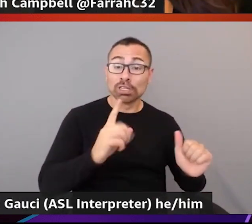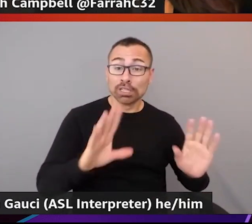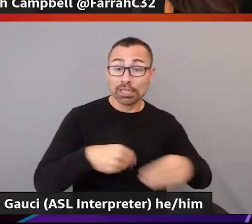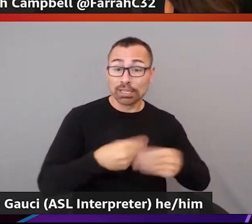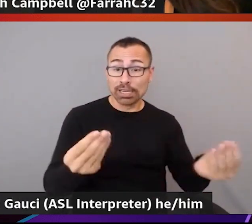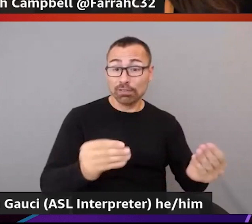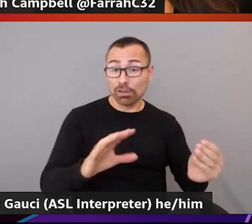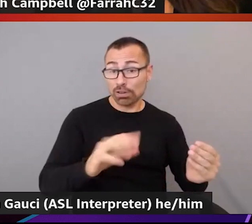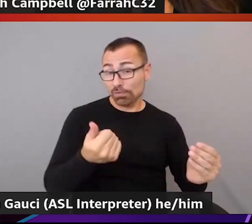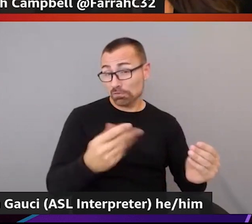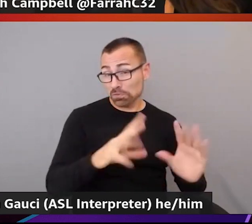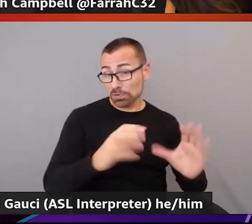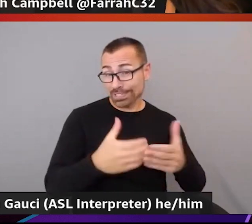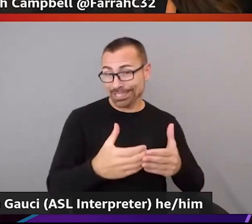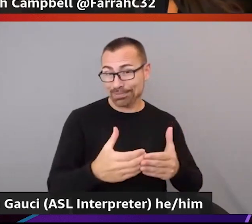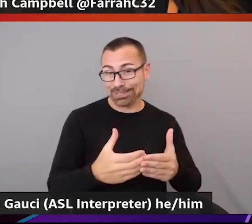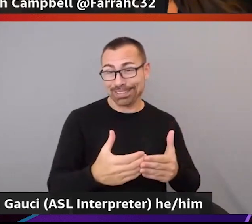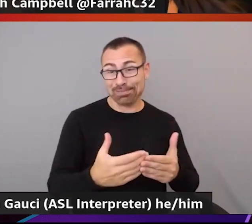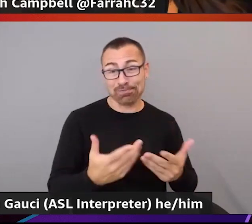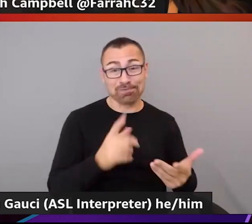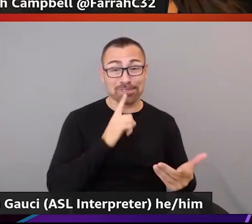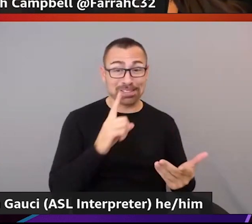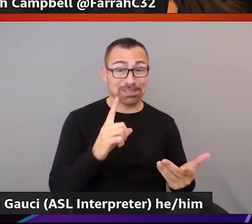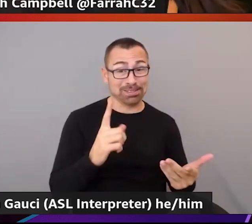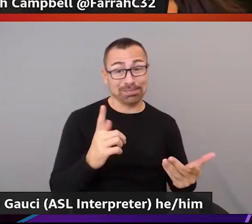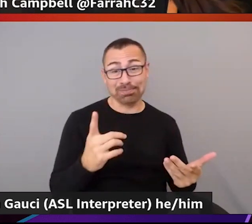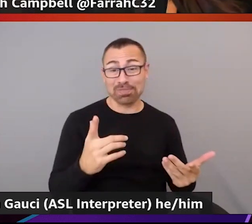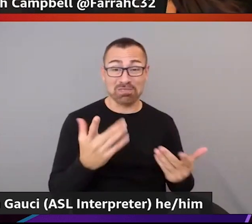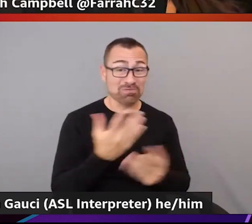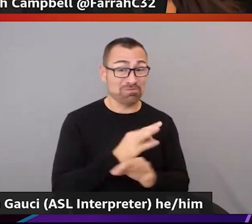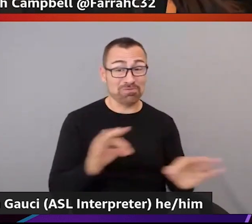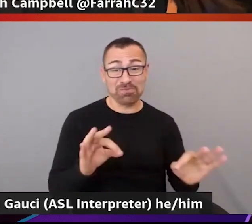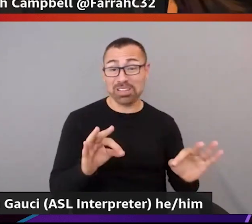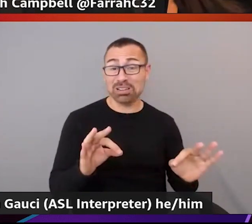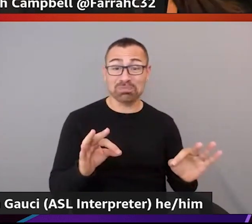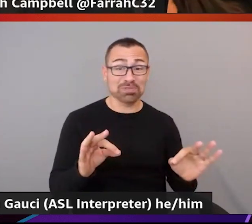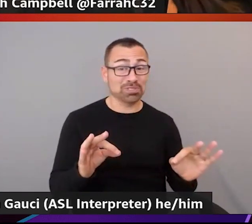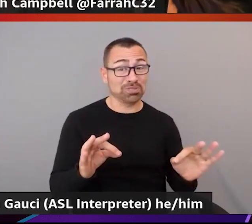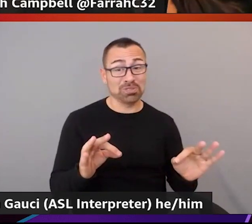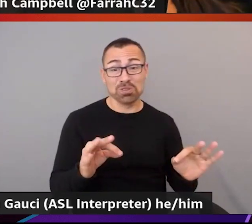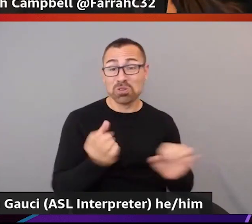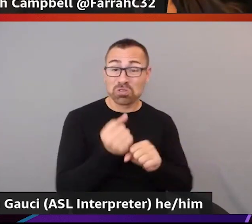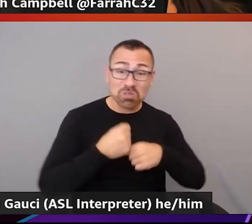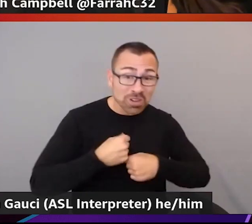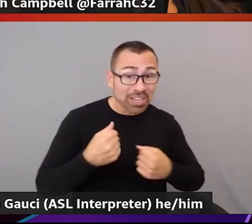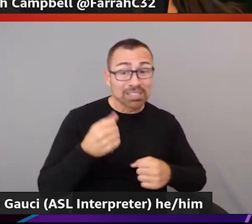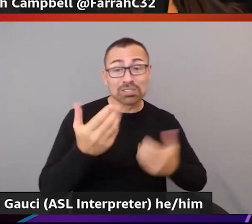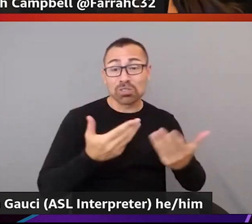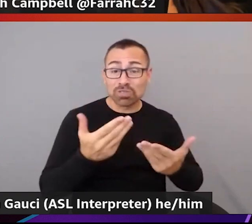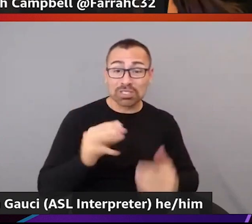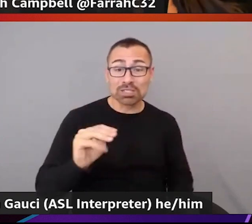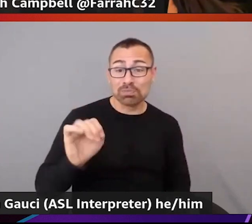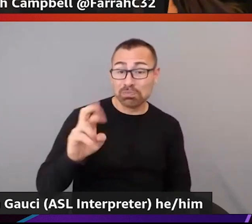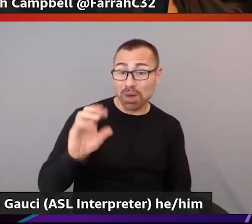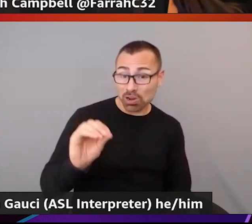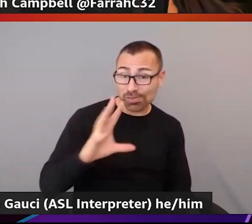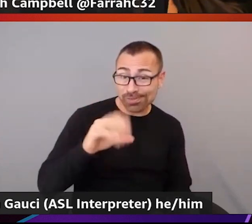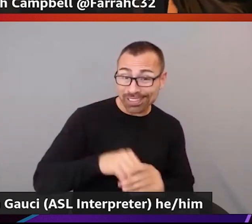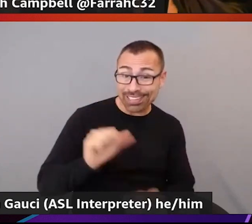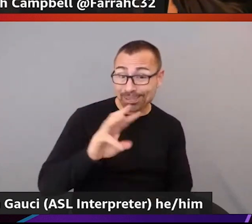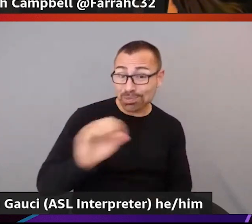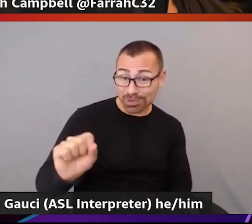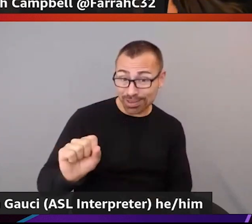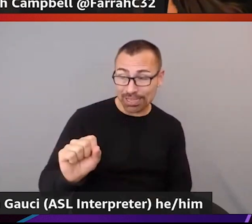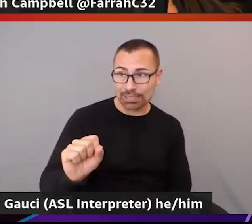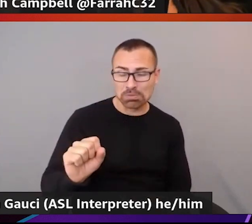teams pretty much a blank check to create a couple of microservices on AWS. And in that